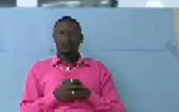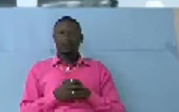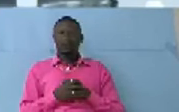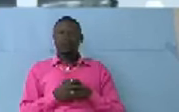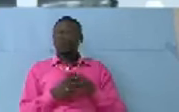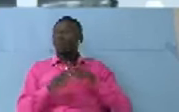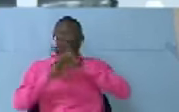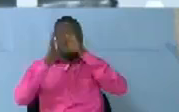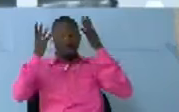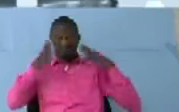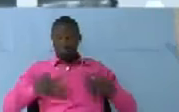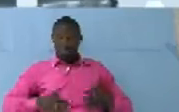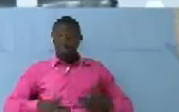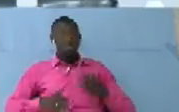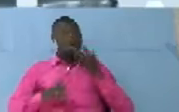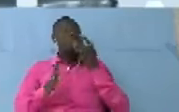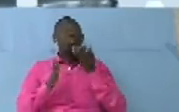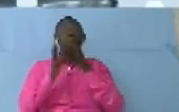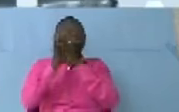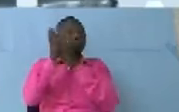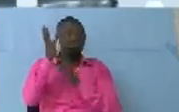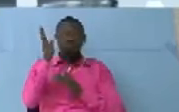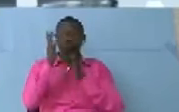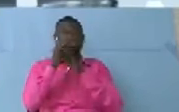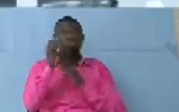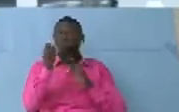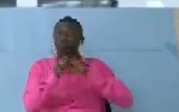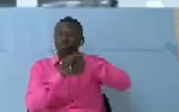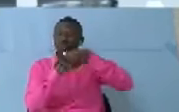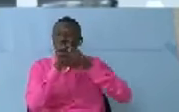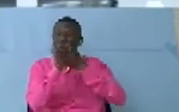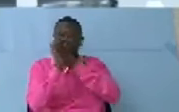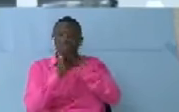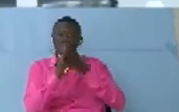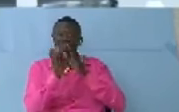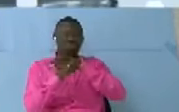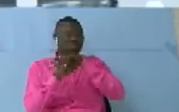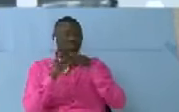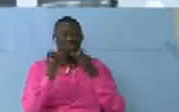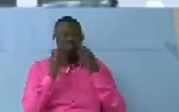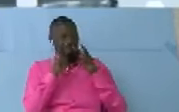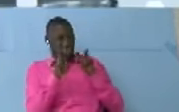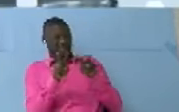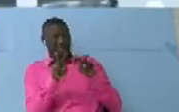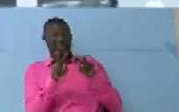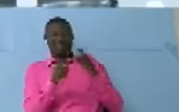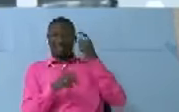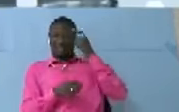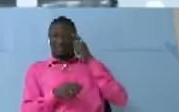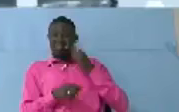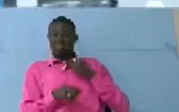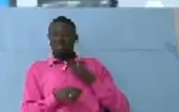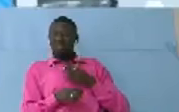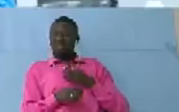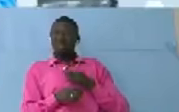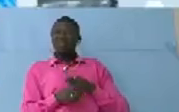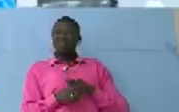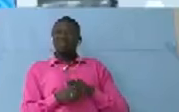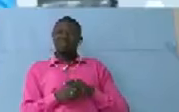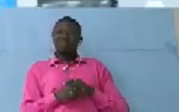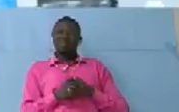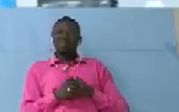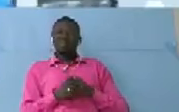My entire body was covered in blood. You will even mistake me for a butcher. Because I was